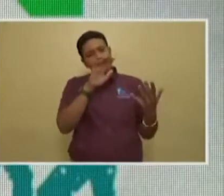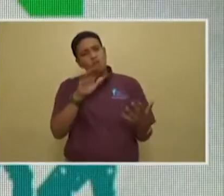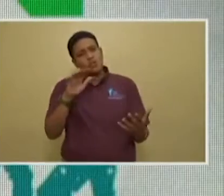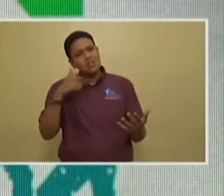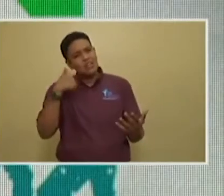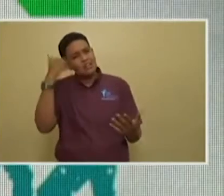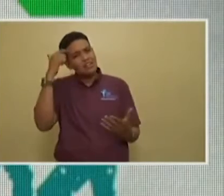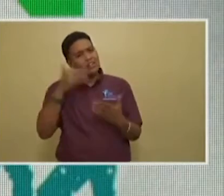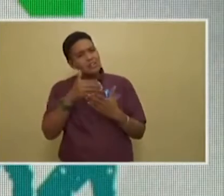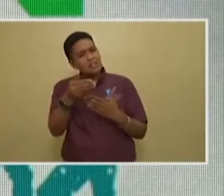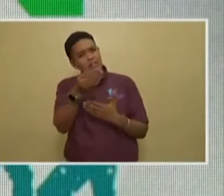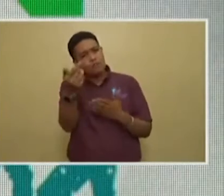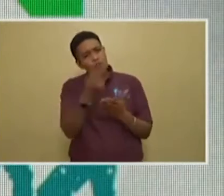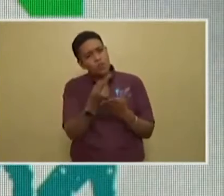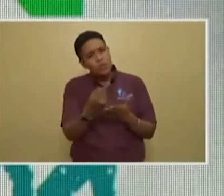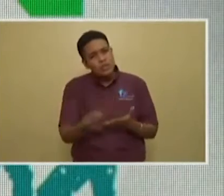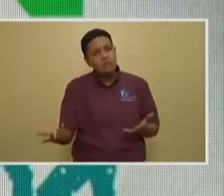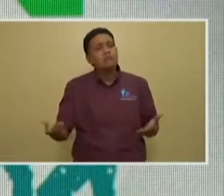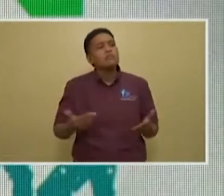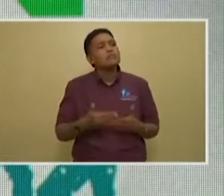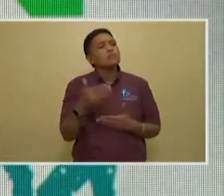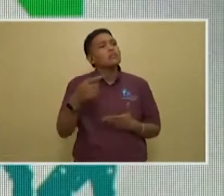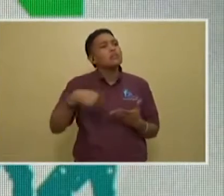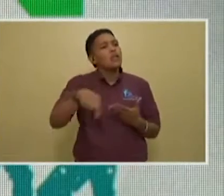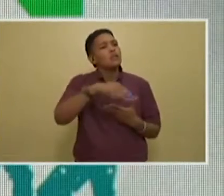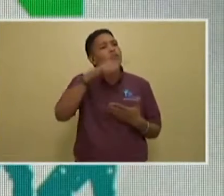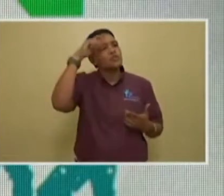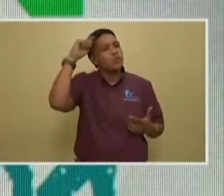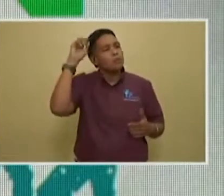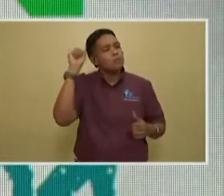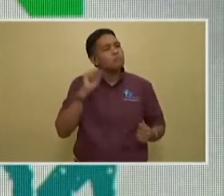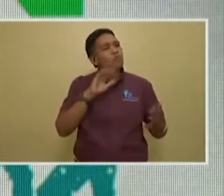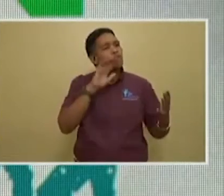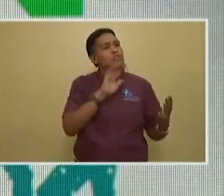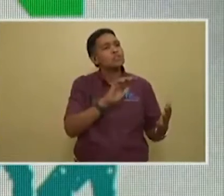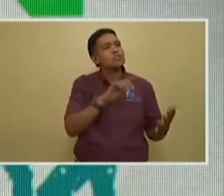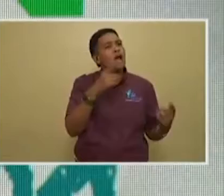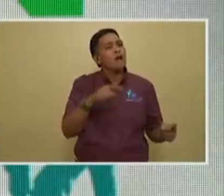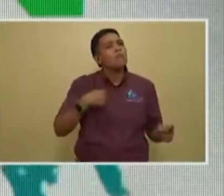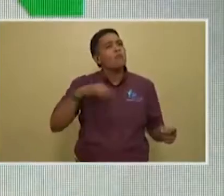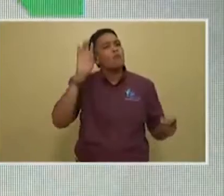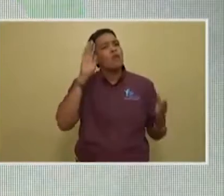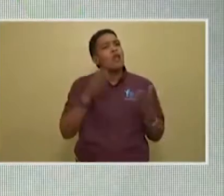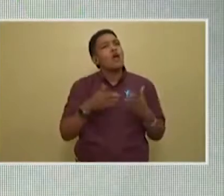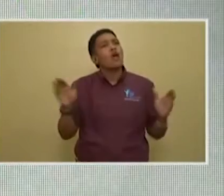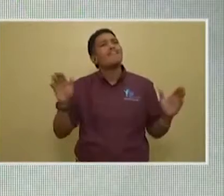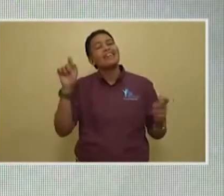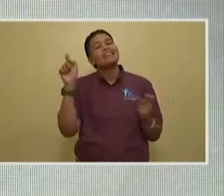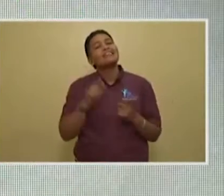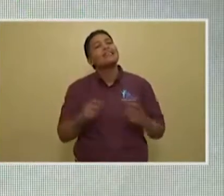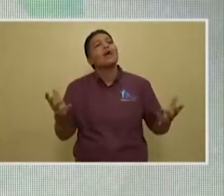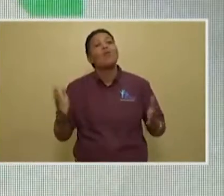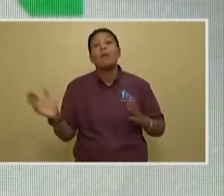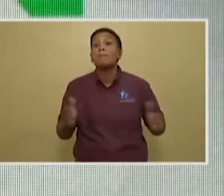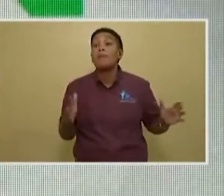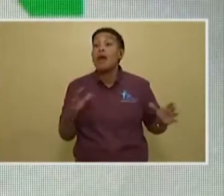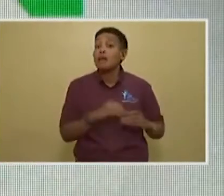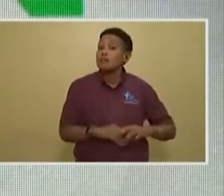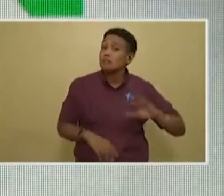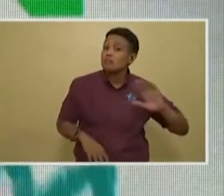think in the next couple of weeks, next week, we will unveil exactly what the plans